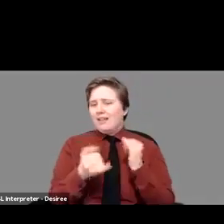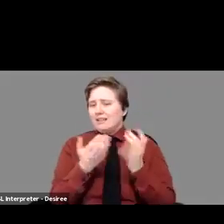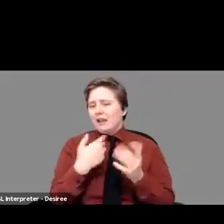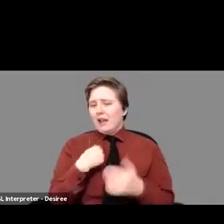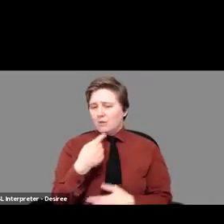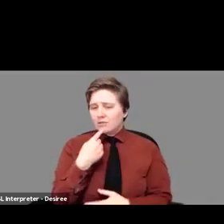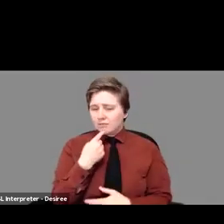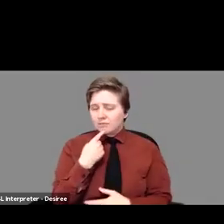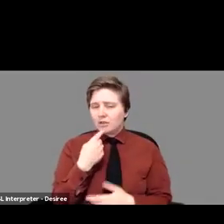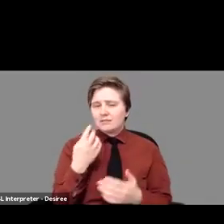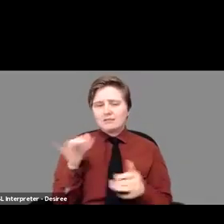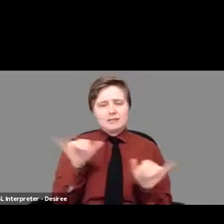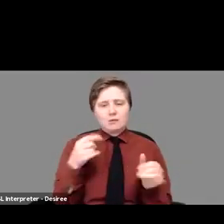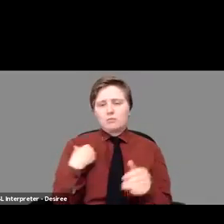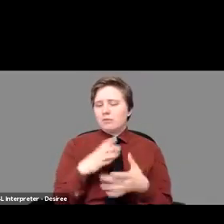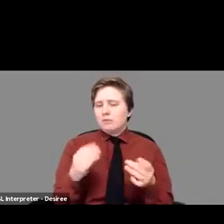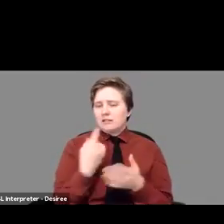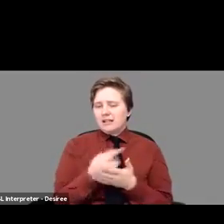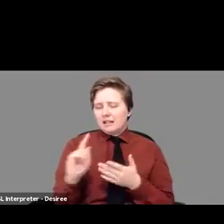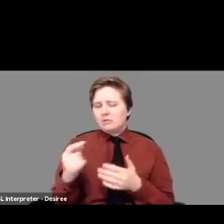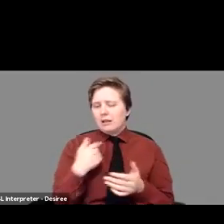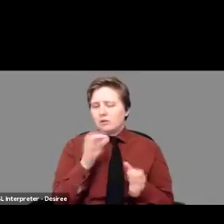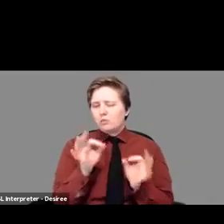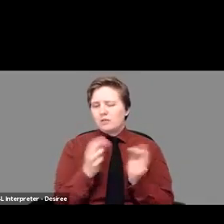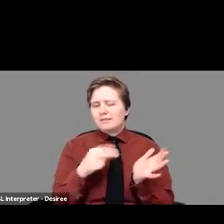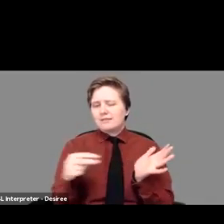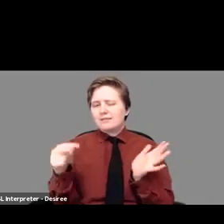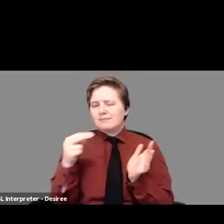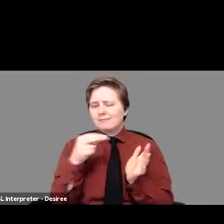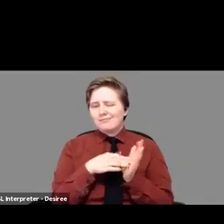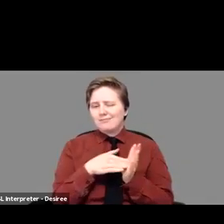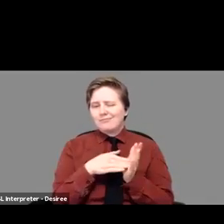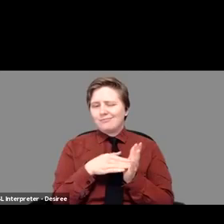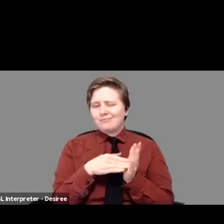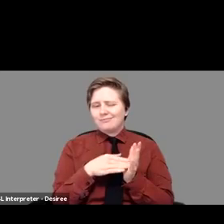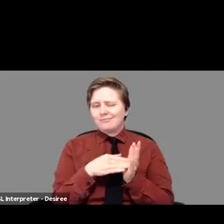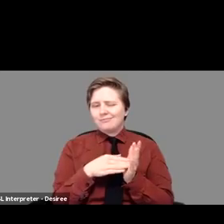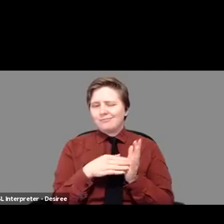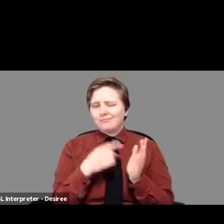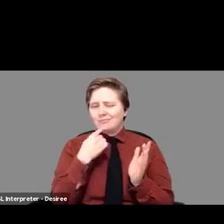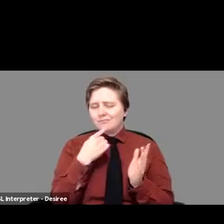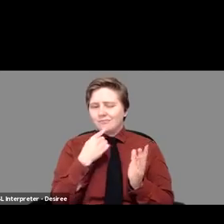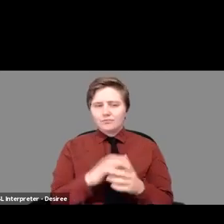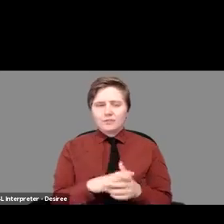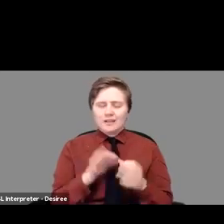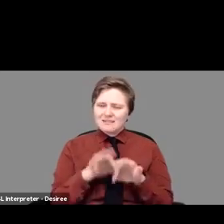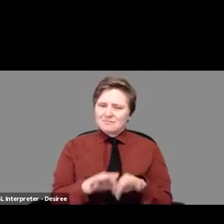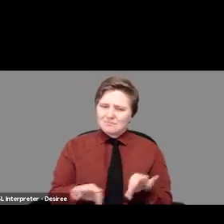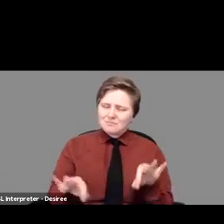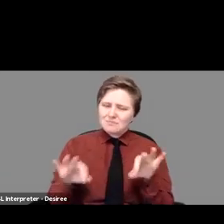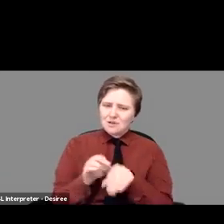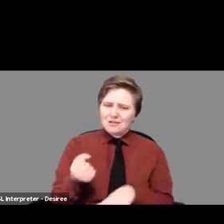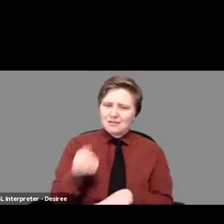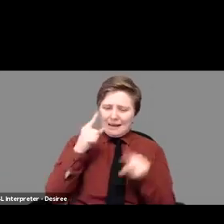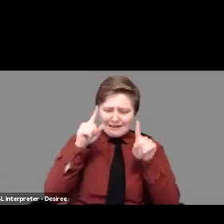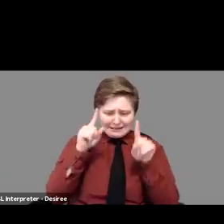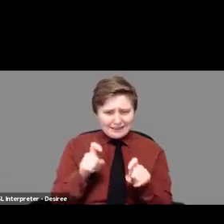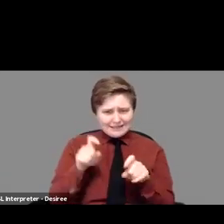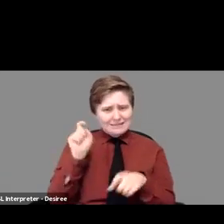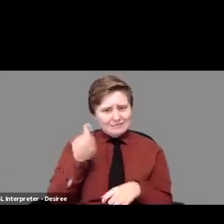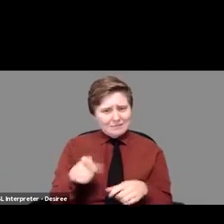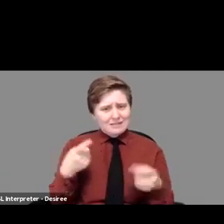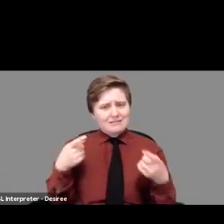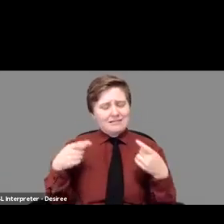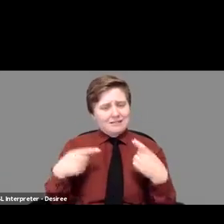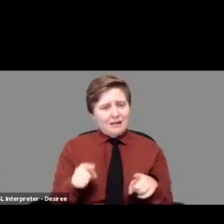we made last week, but it's worth reiterating, just how important testing is to get out